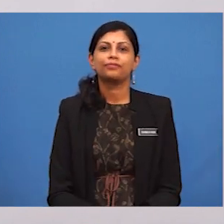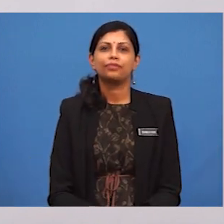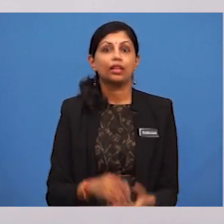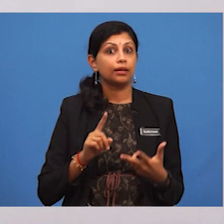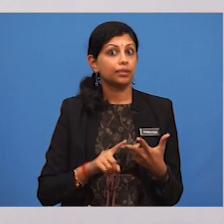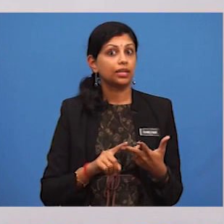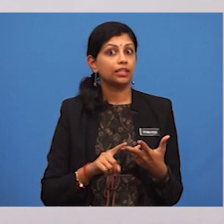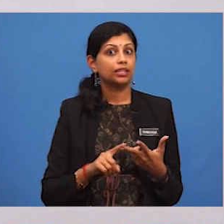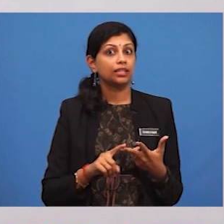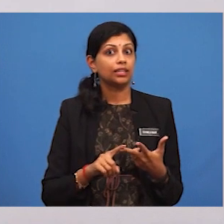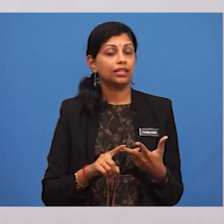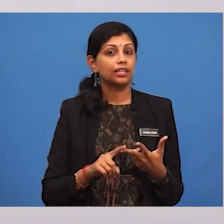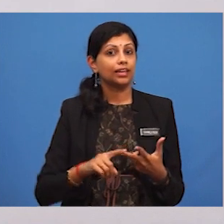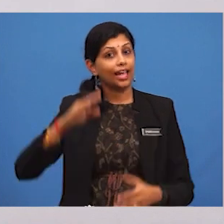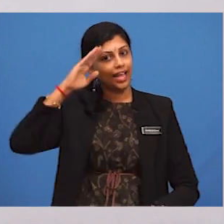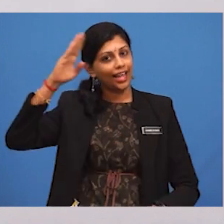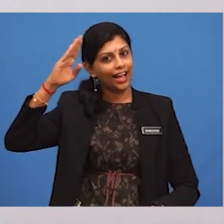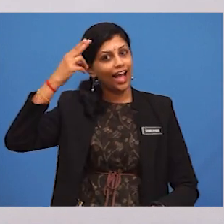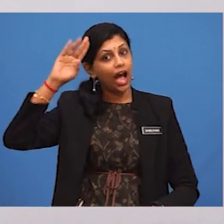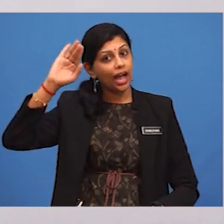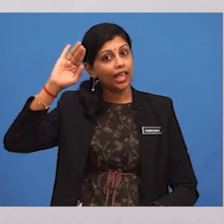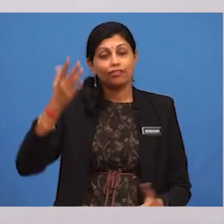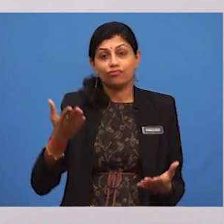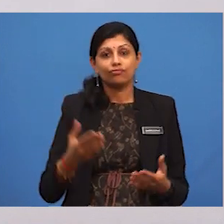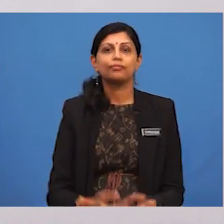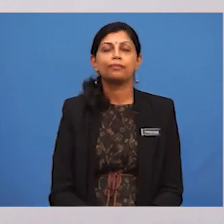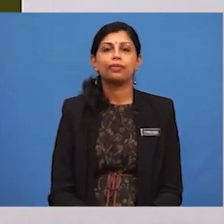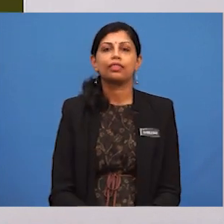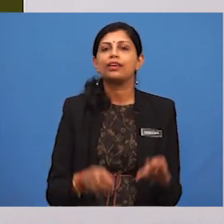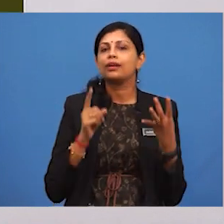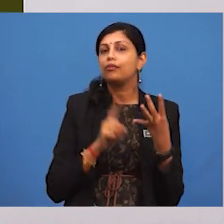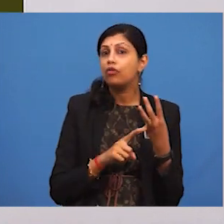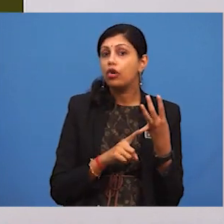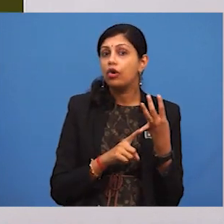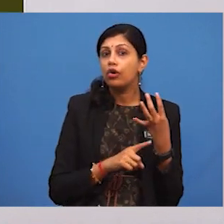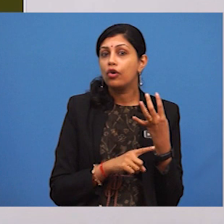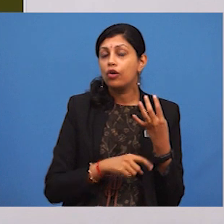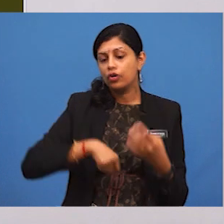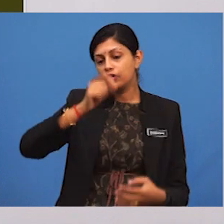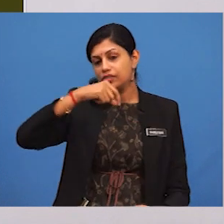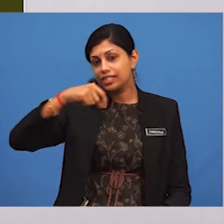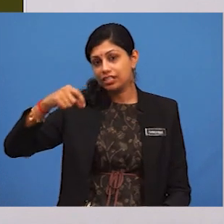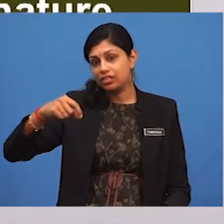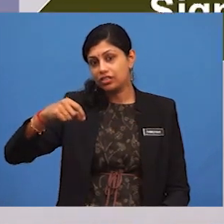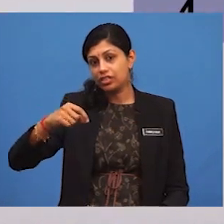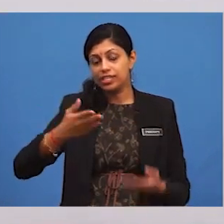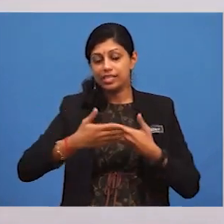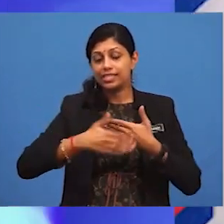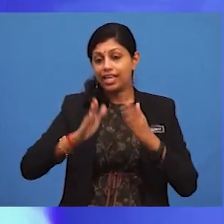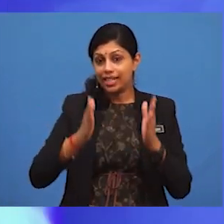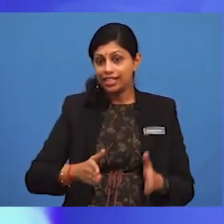Number three, salutation. And number four, sender's signature.